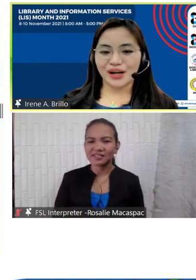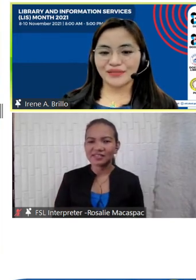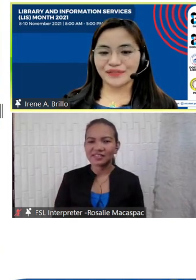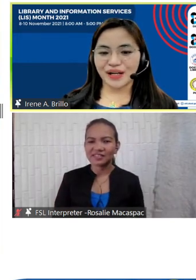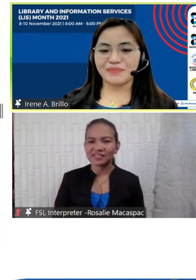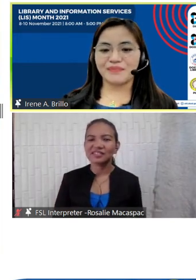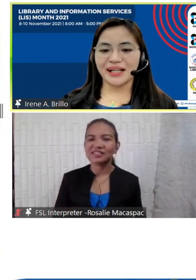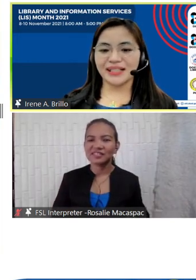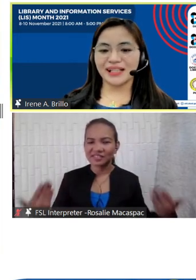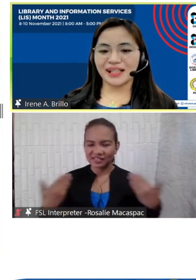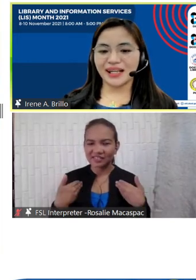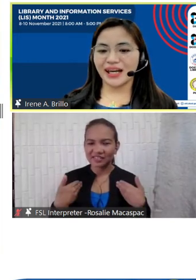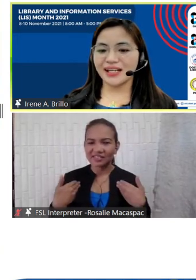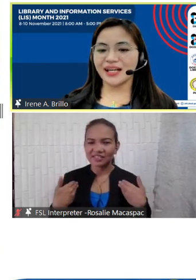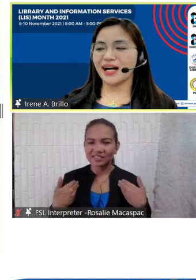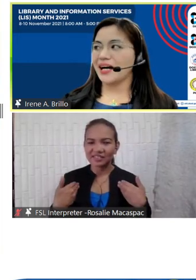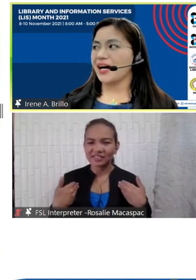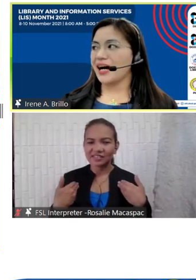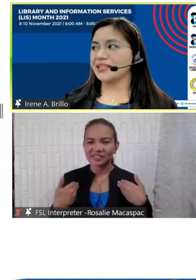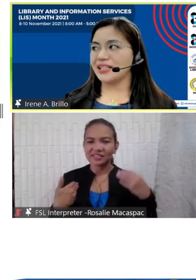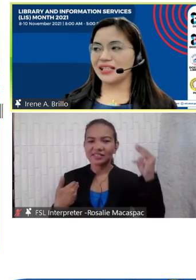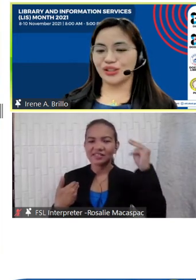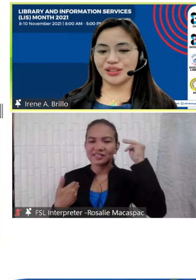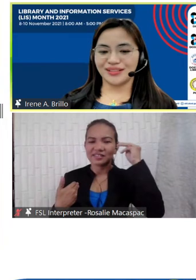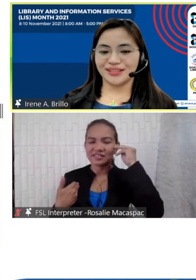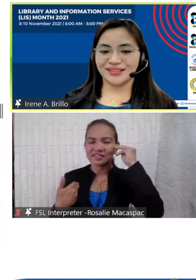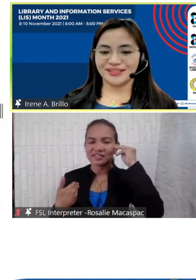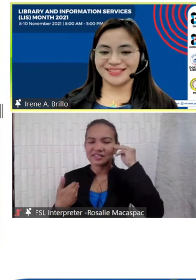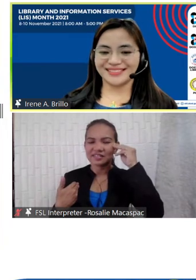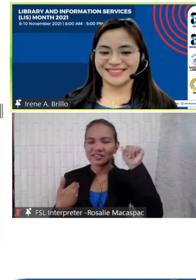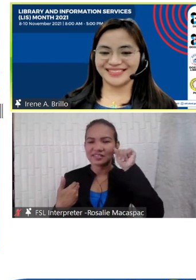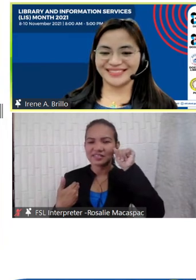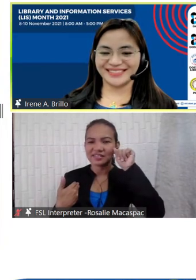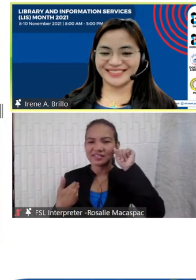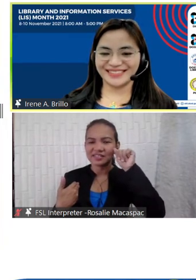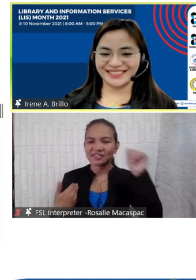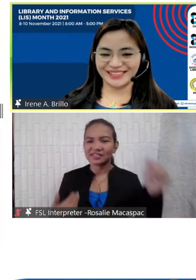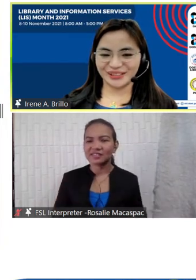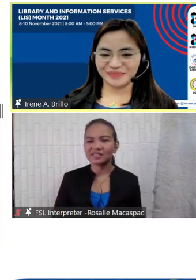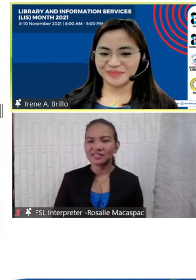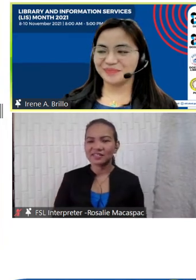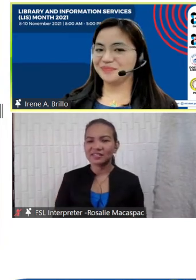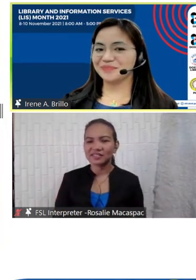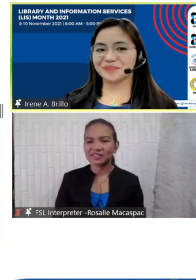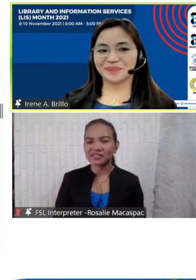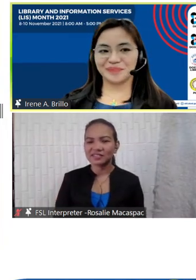We also have from Madeline A. Aninon.